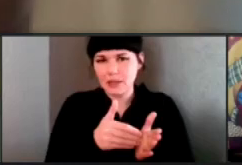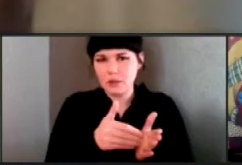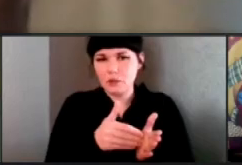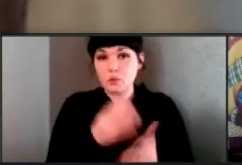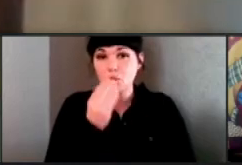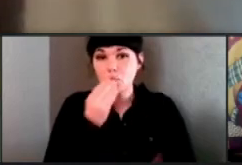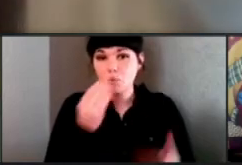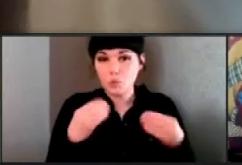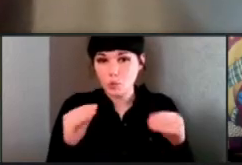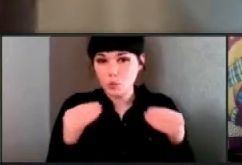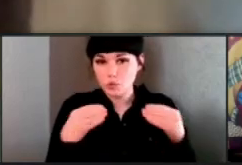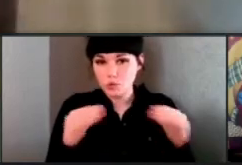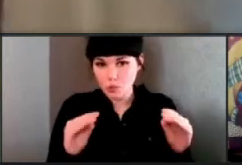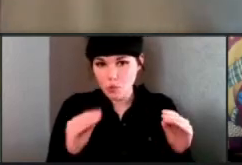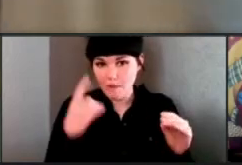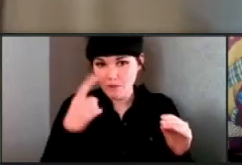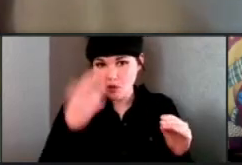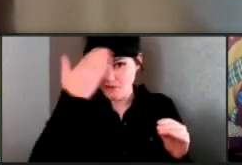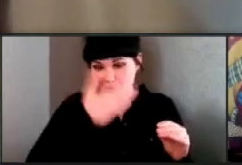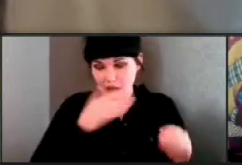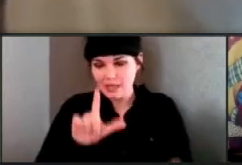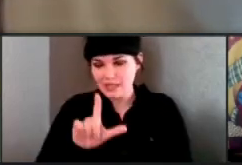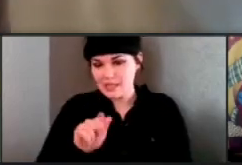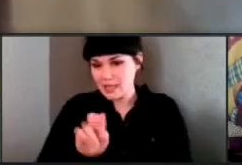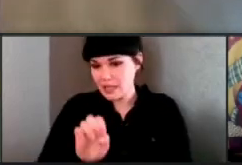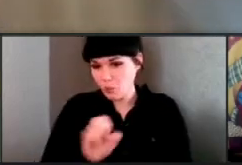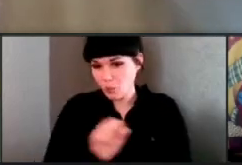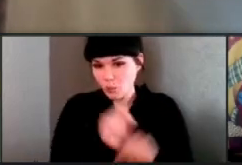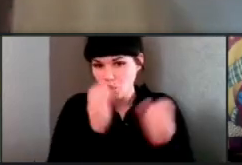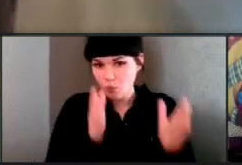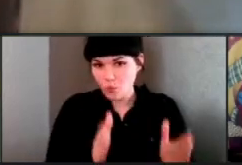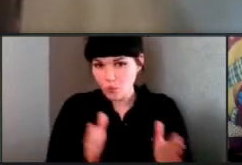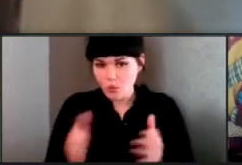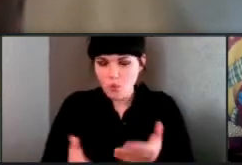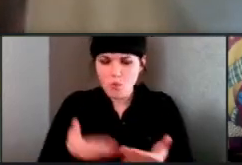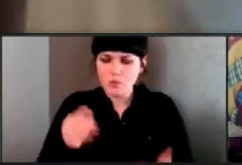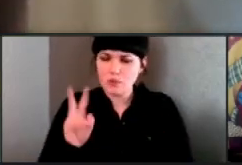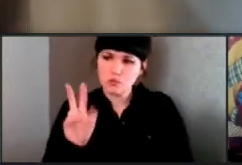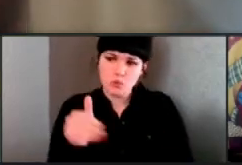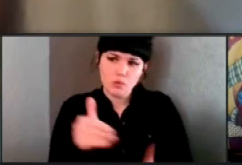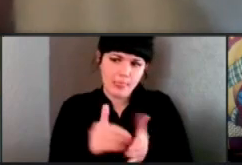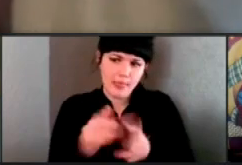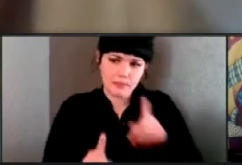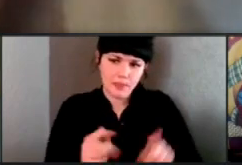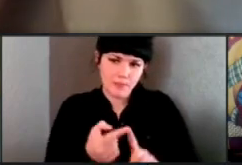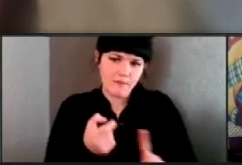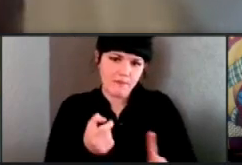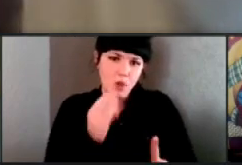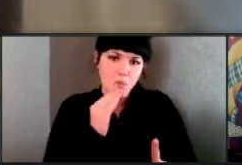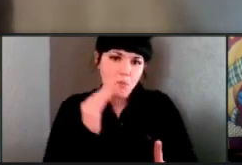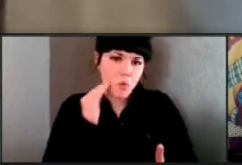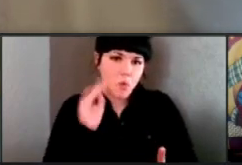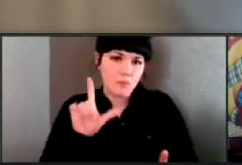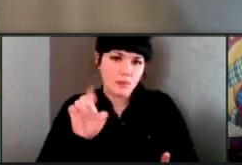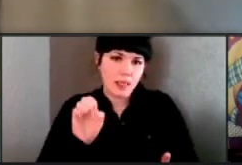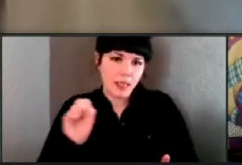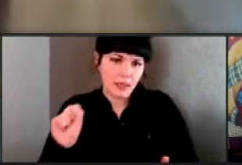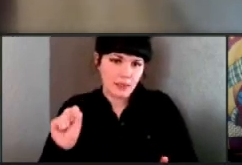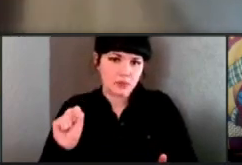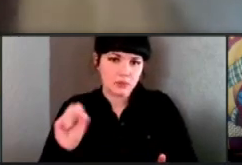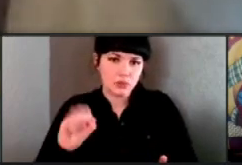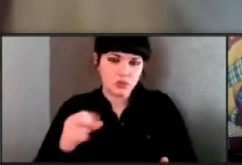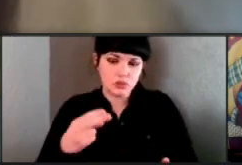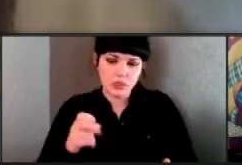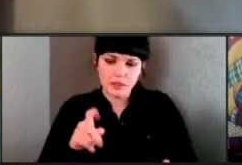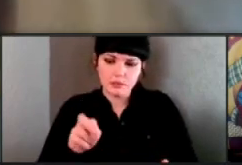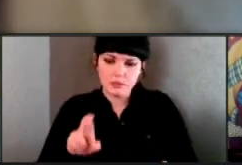frontline workers. We vaccinated almost 2,000 people in our homeless shelters, about 4,400 of our